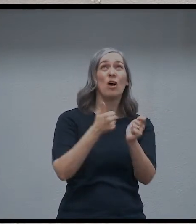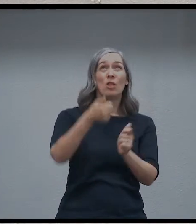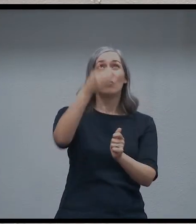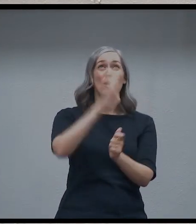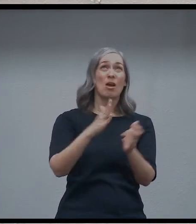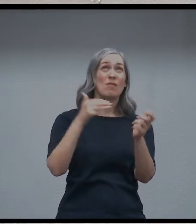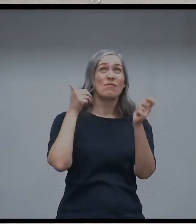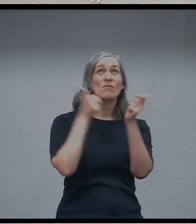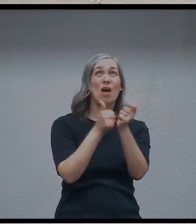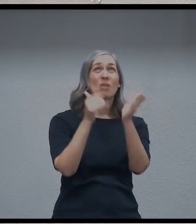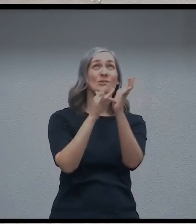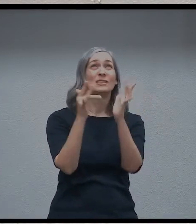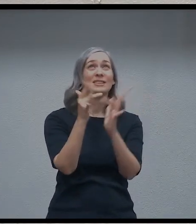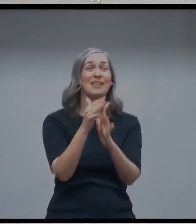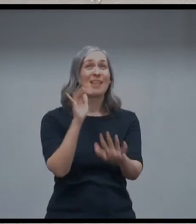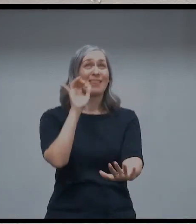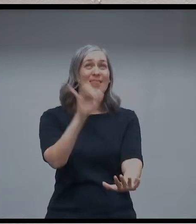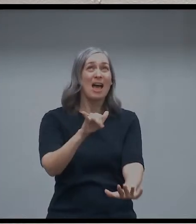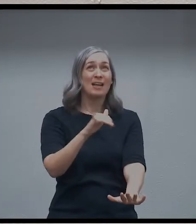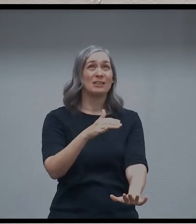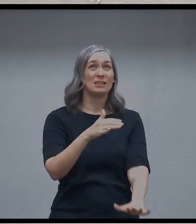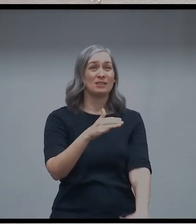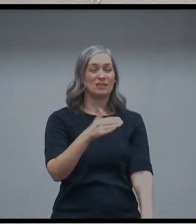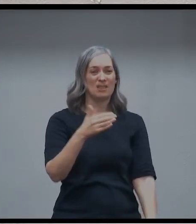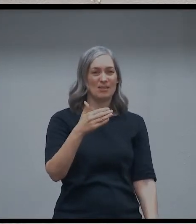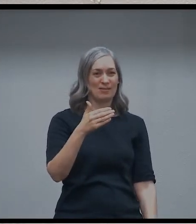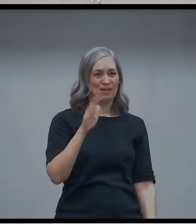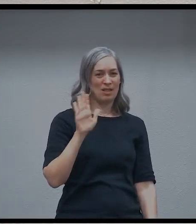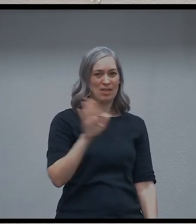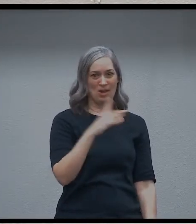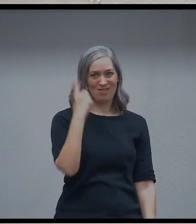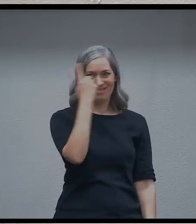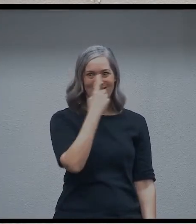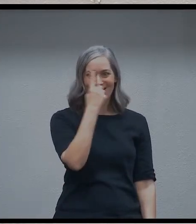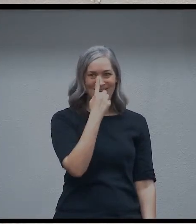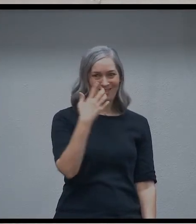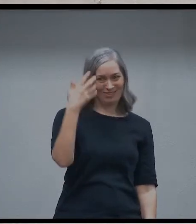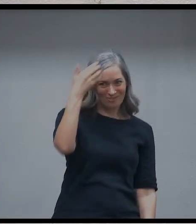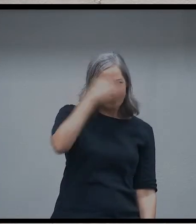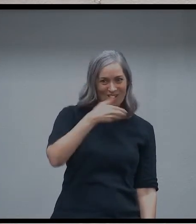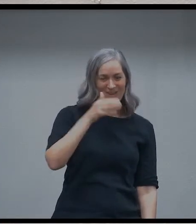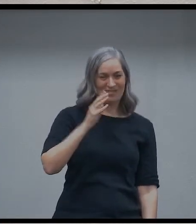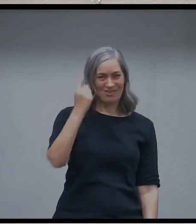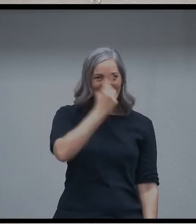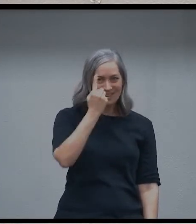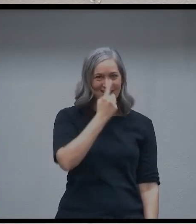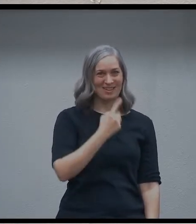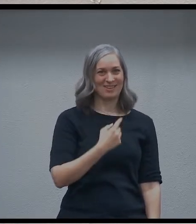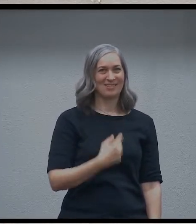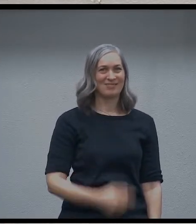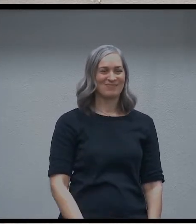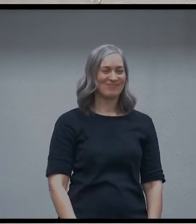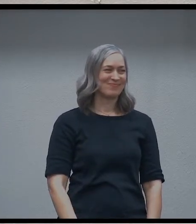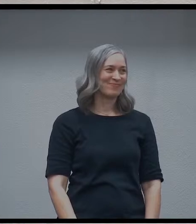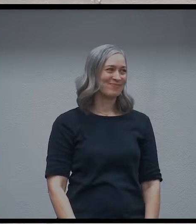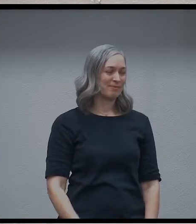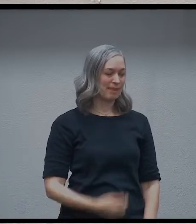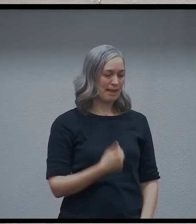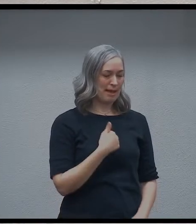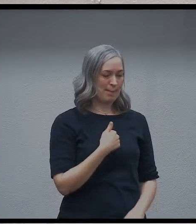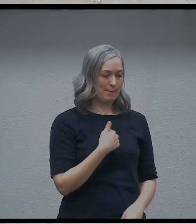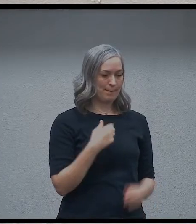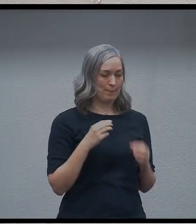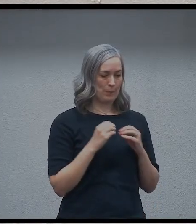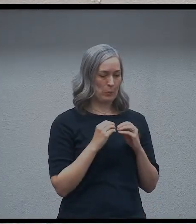follow Jesus, and that is the forefront of their thoughts. And me being an